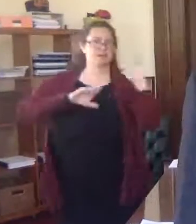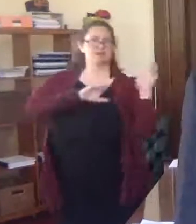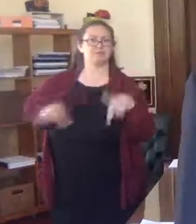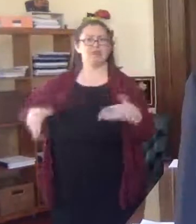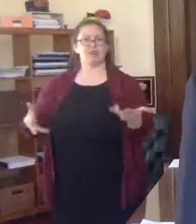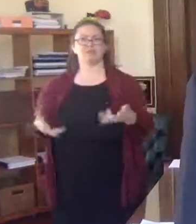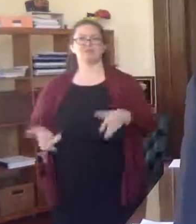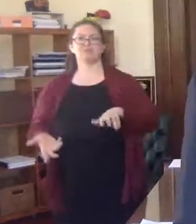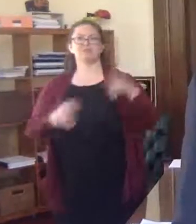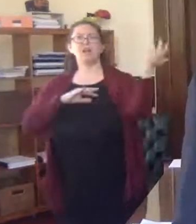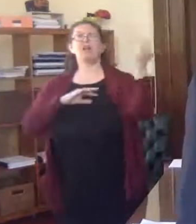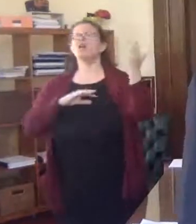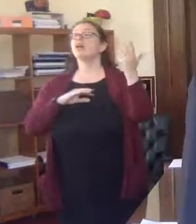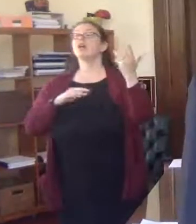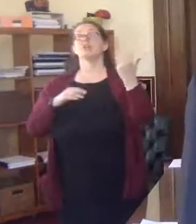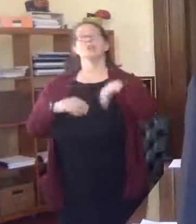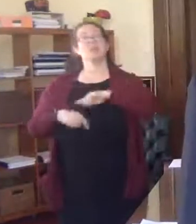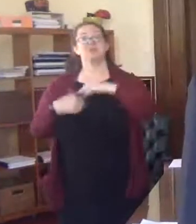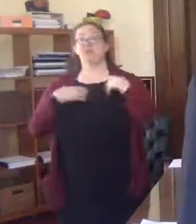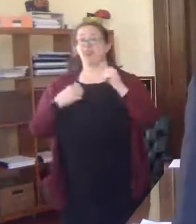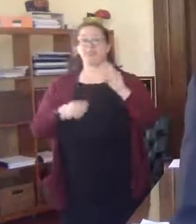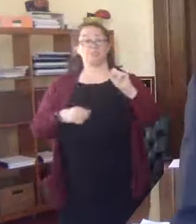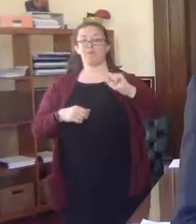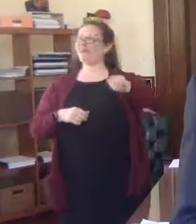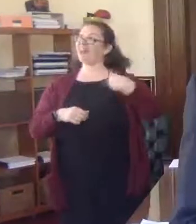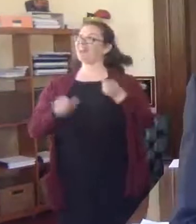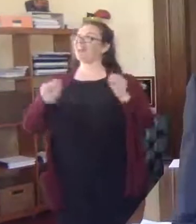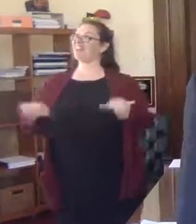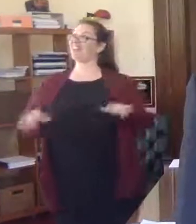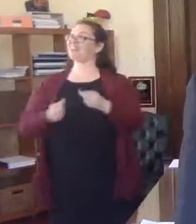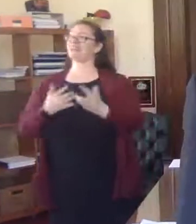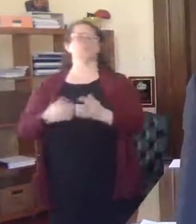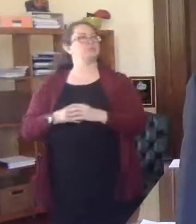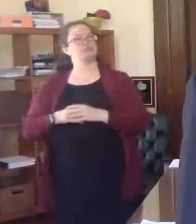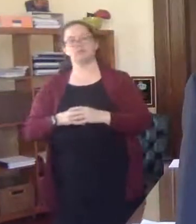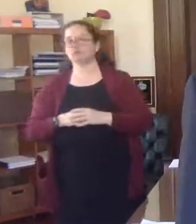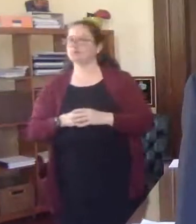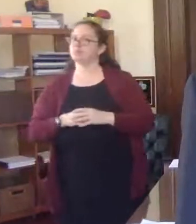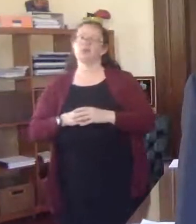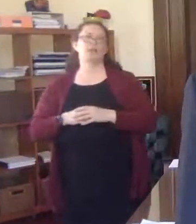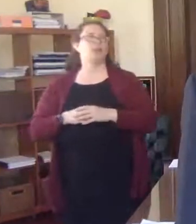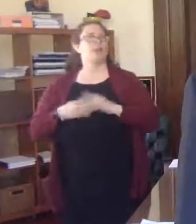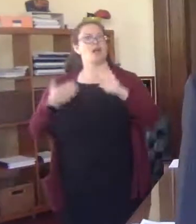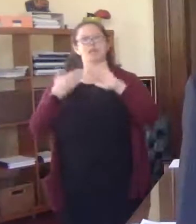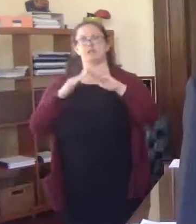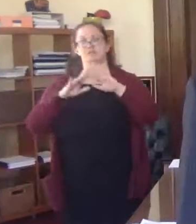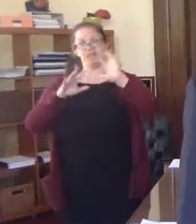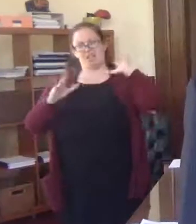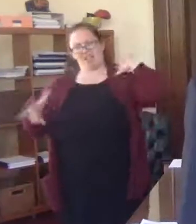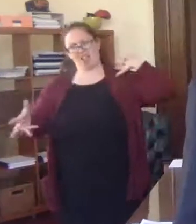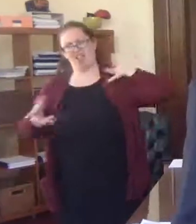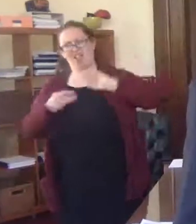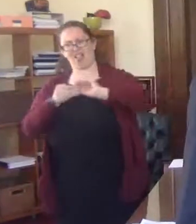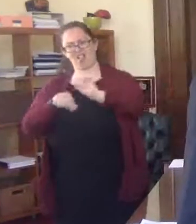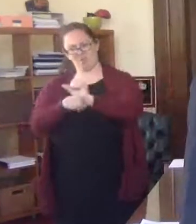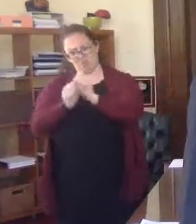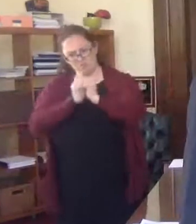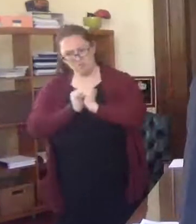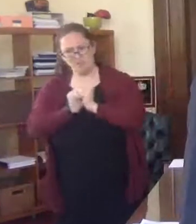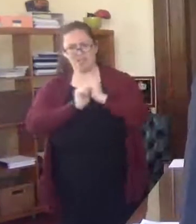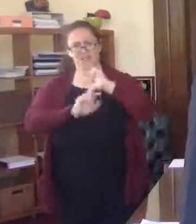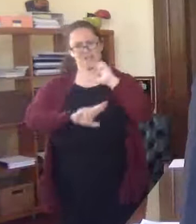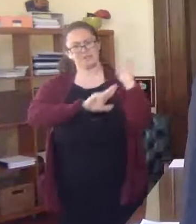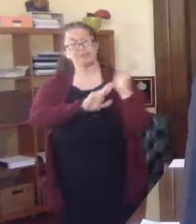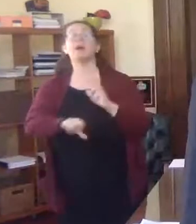St. Louis Department of Health, we cannot do this alone. This has to be a community-wide response, and we're grateful for those community members and those